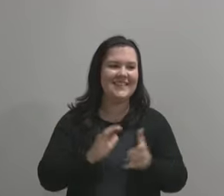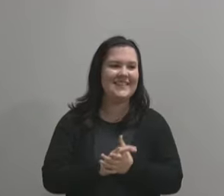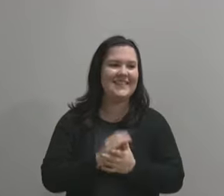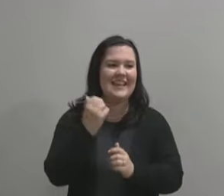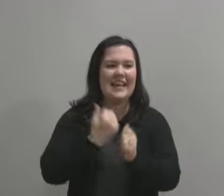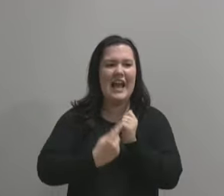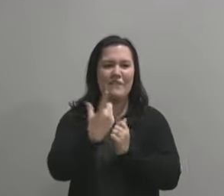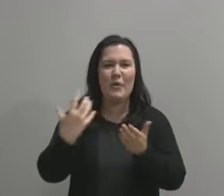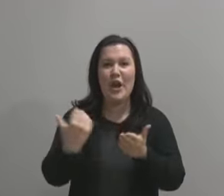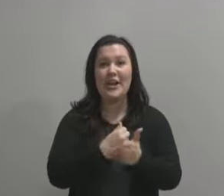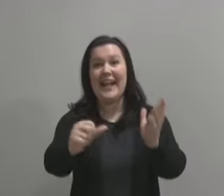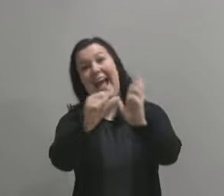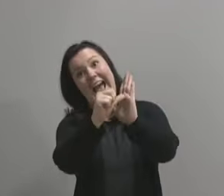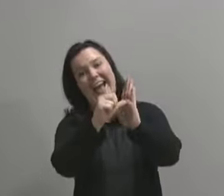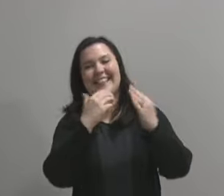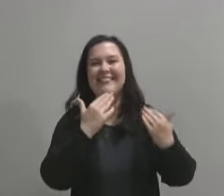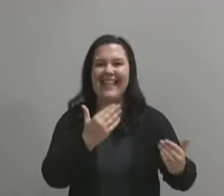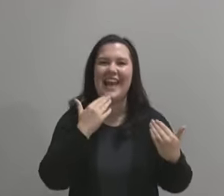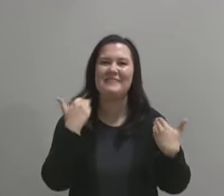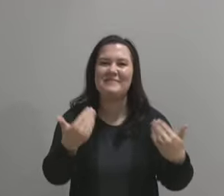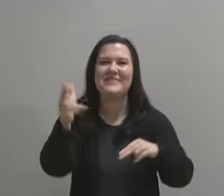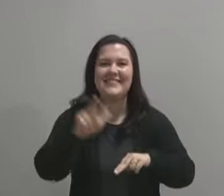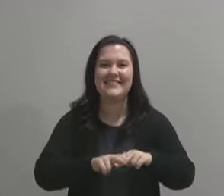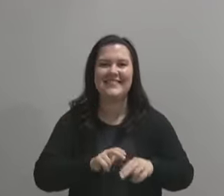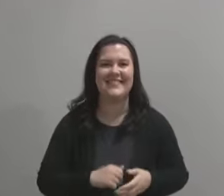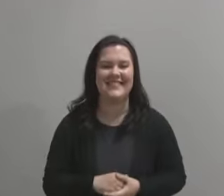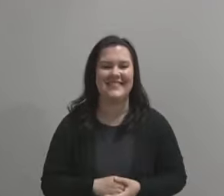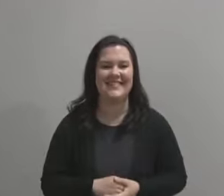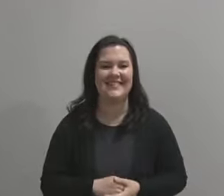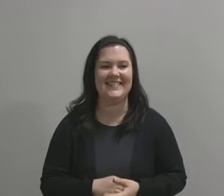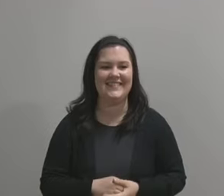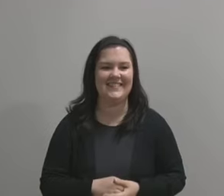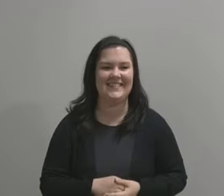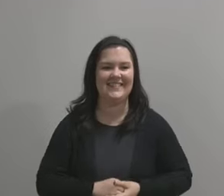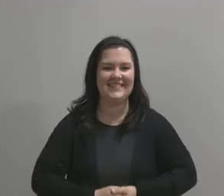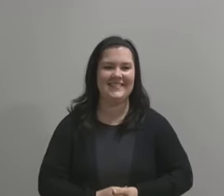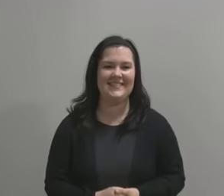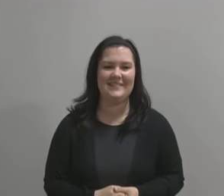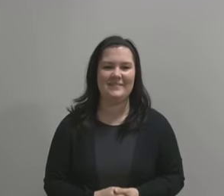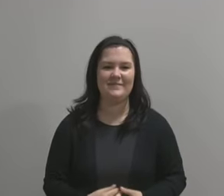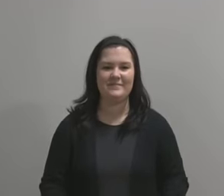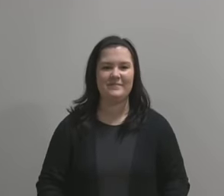Everyone earned an A. Thank you. Please be seated.